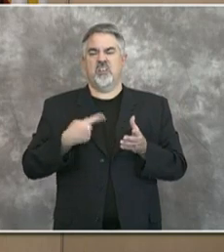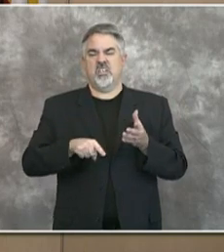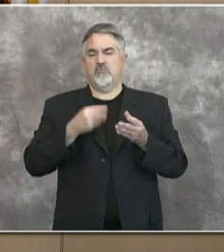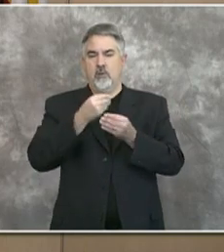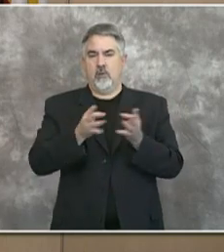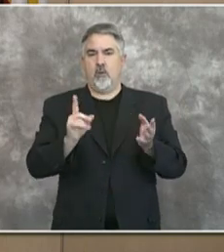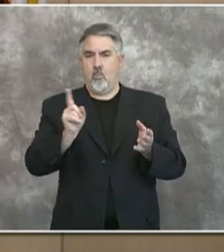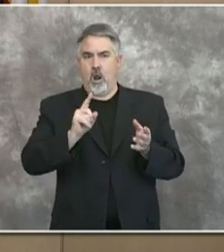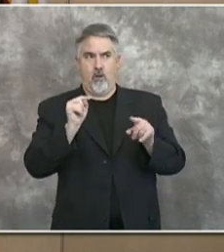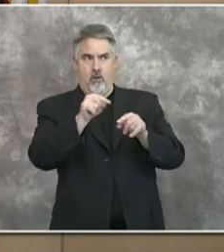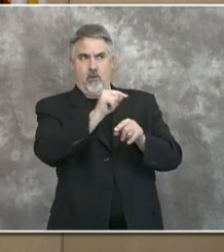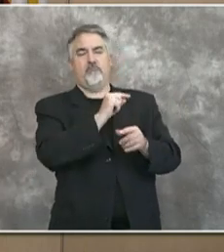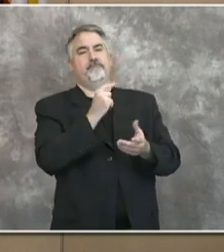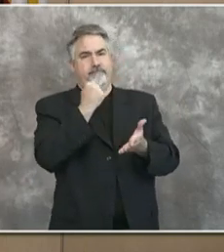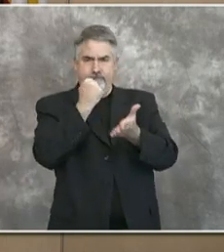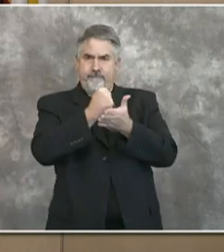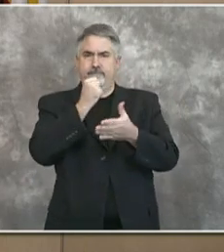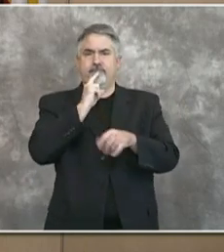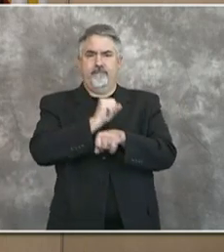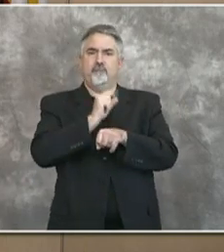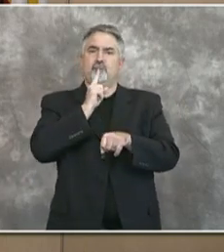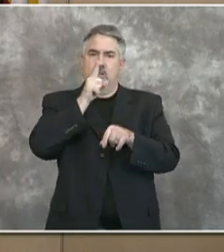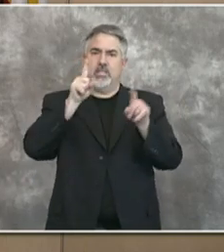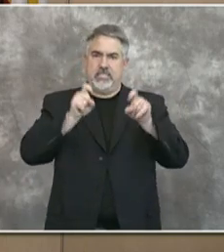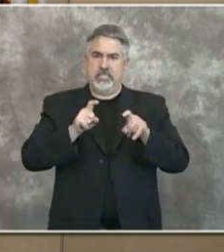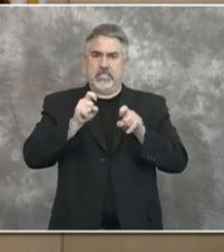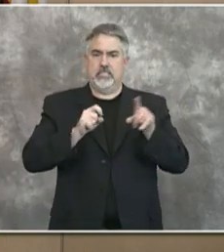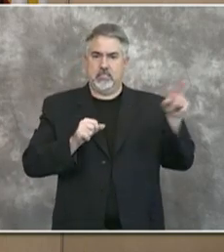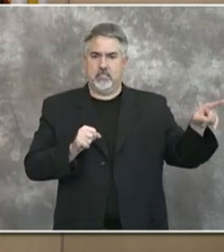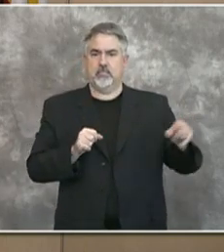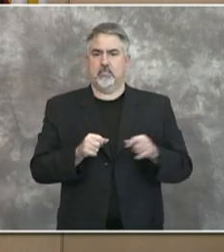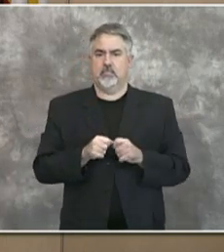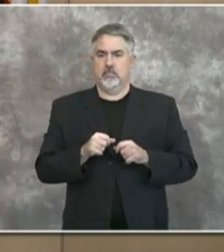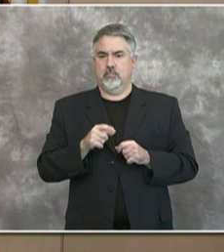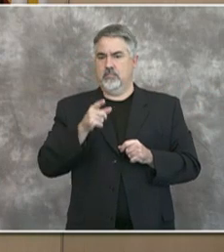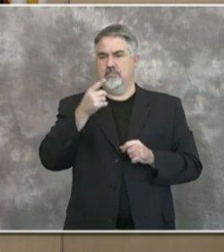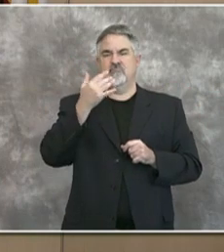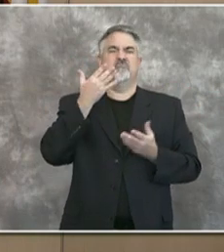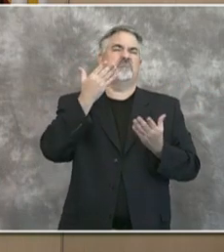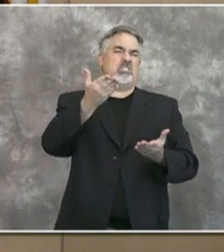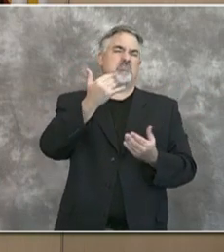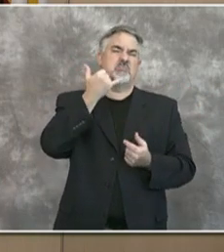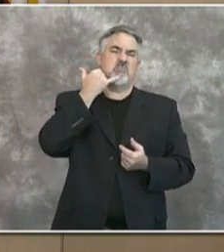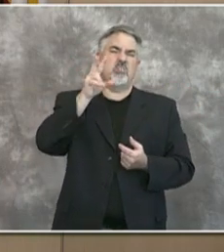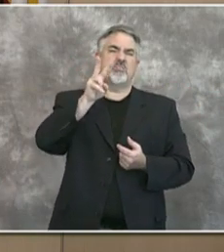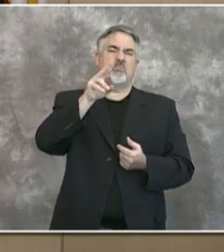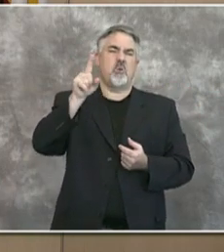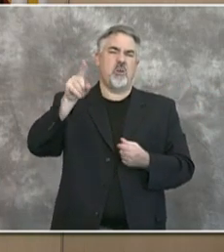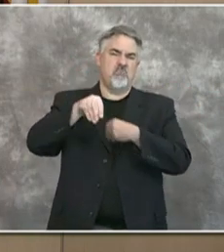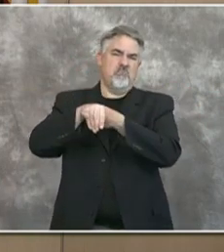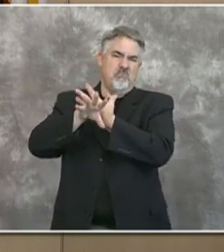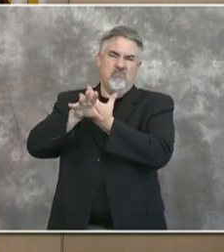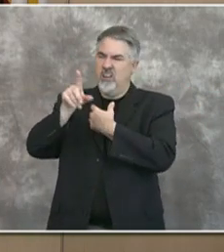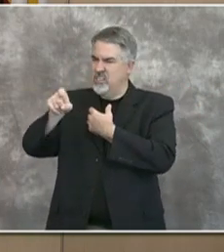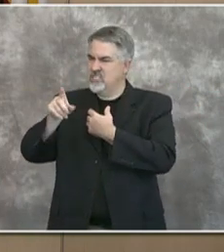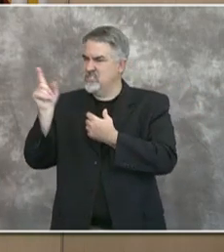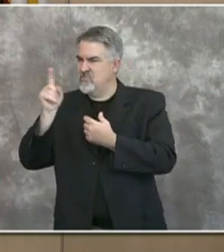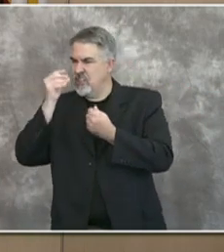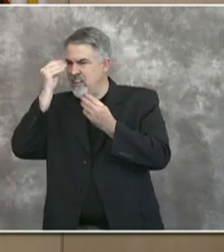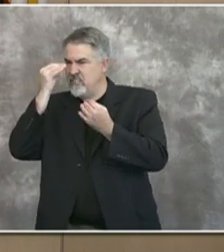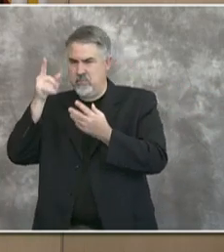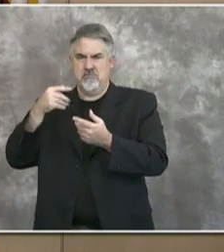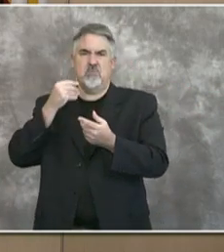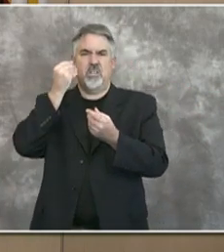you can always call 211 with any of the services related to COVID-19. And I think she was asking in